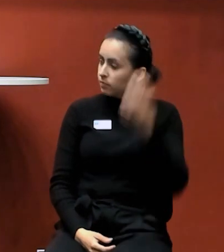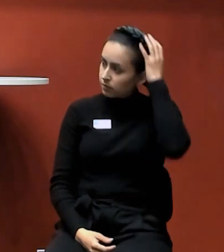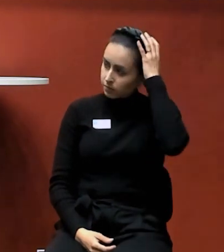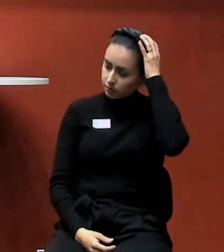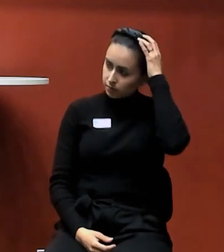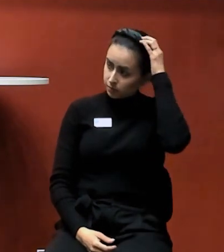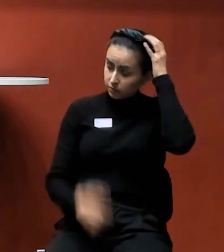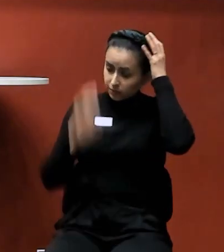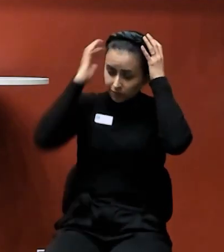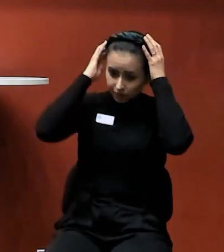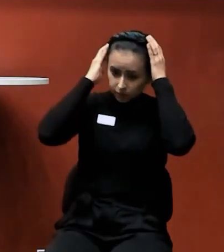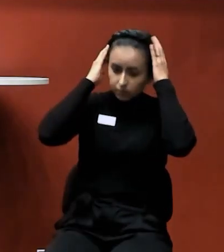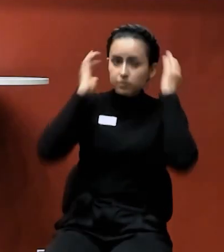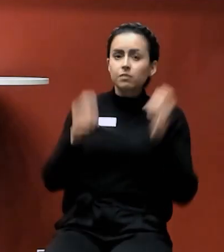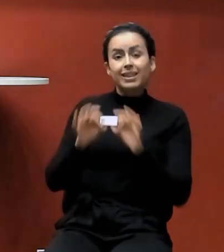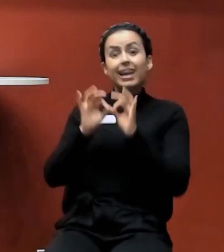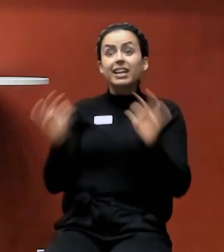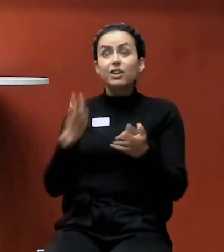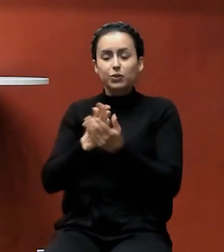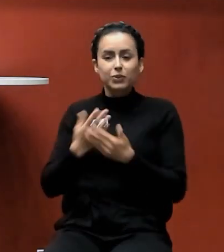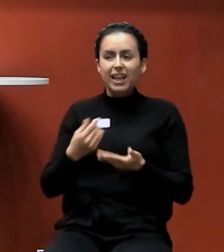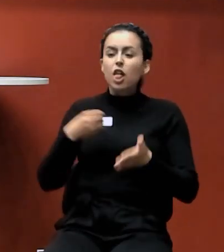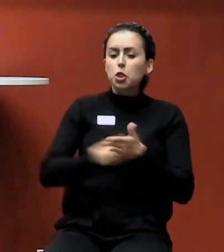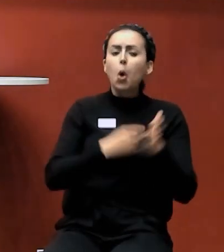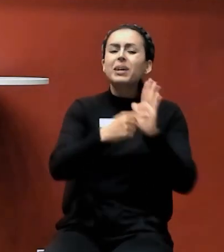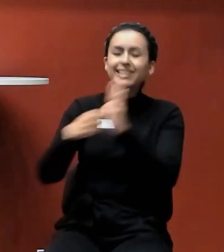I love how we have gone from tokenism to accessibility.